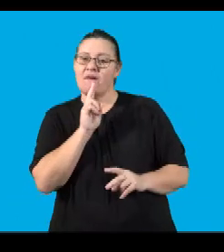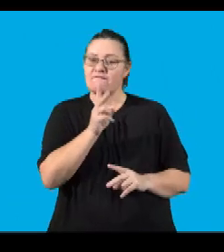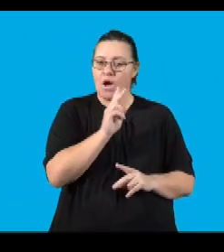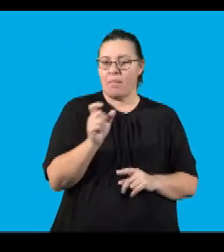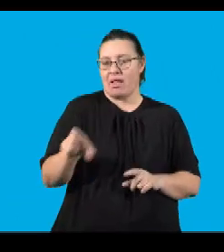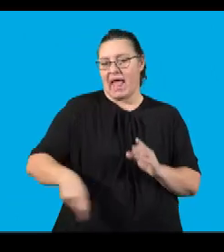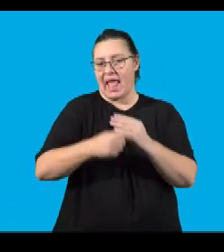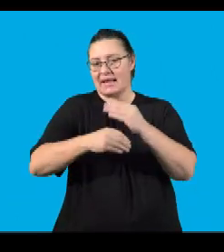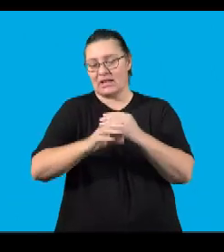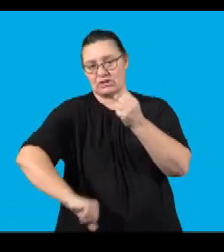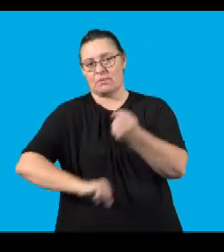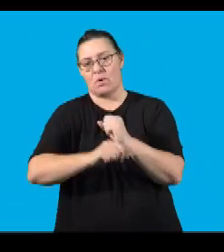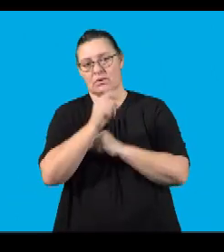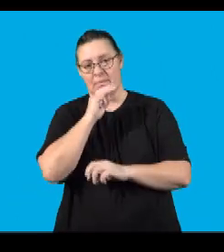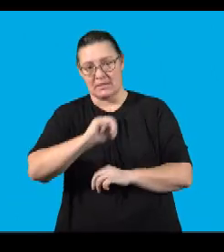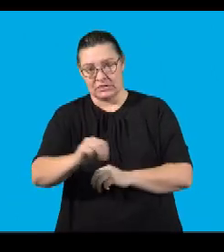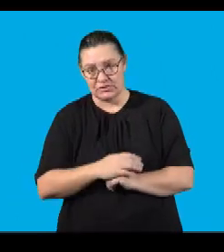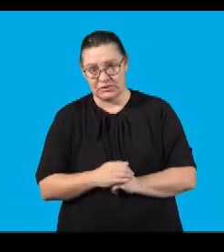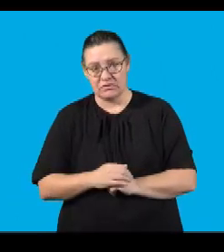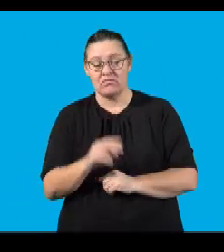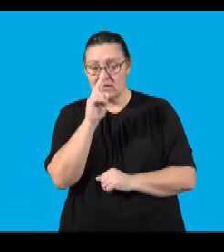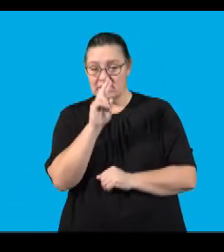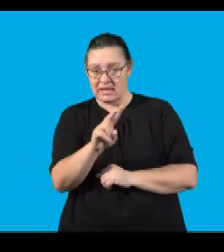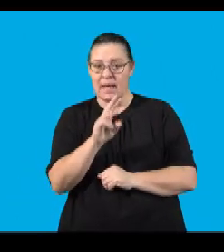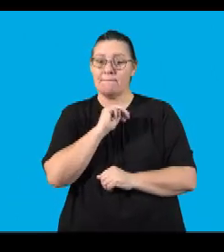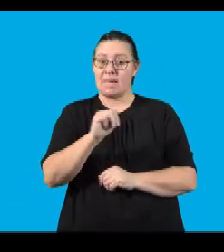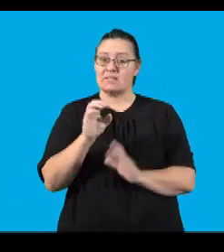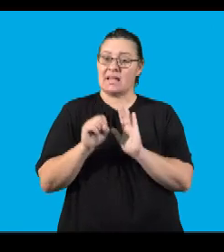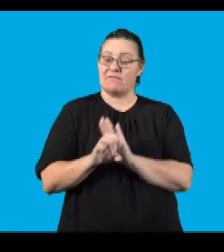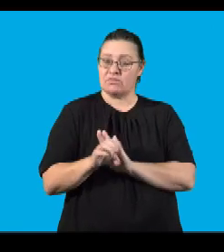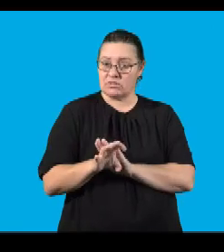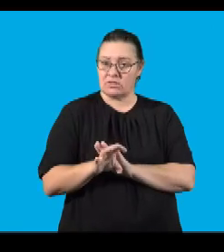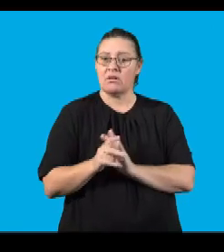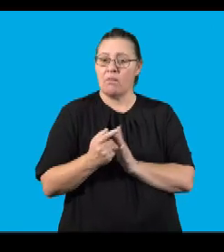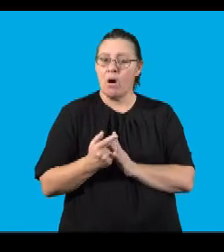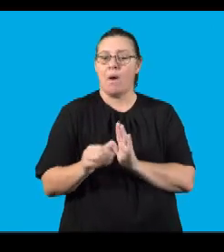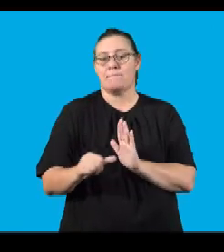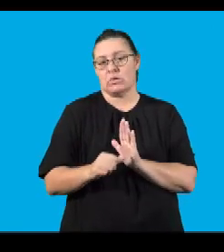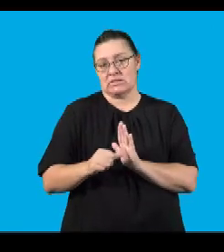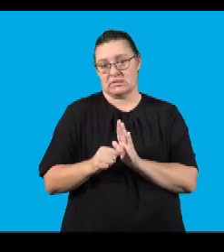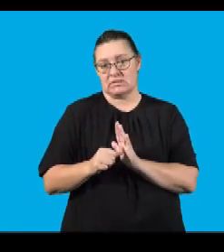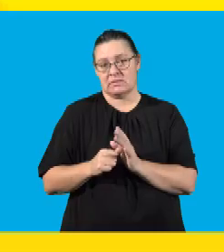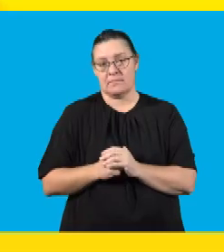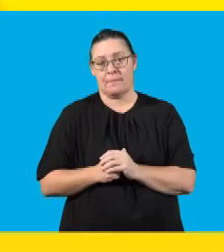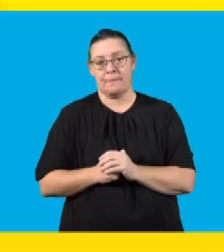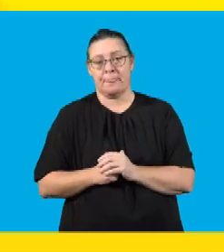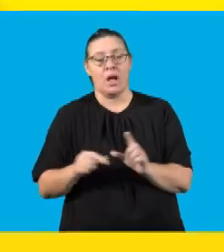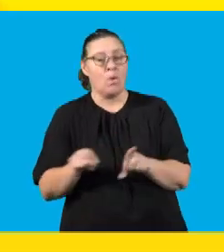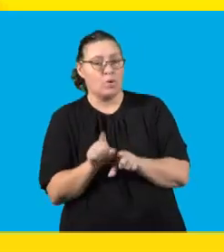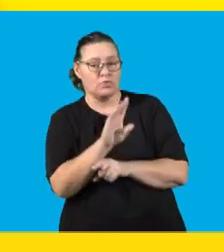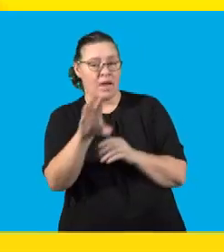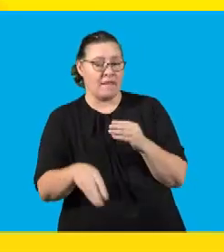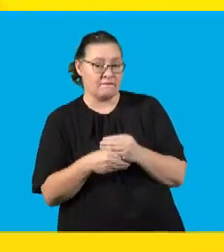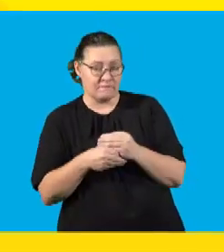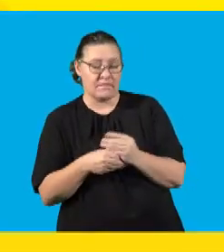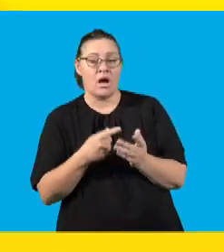elements support the message. As you can see, the message of the advertisement is very important. Also included